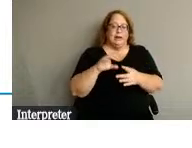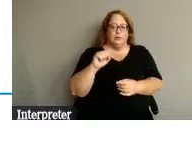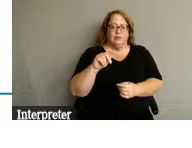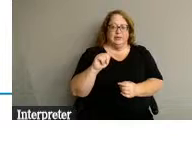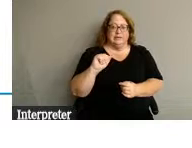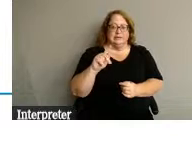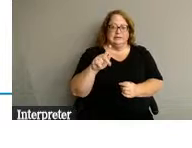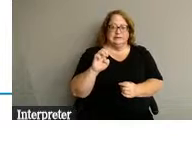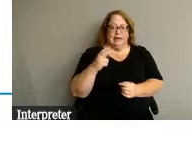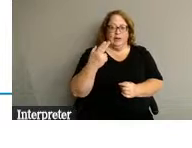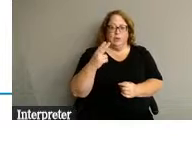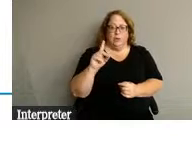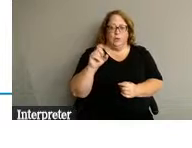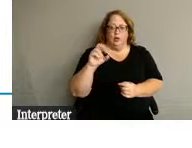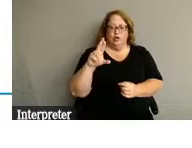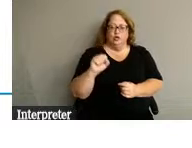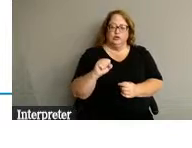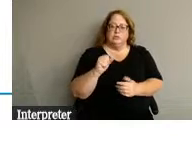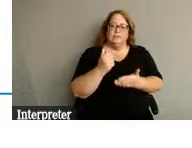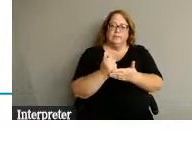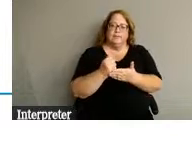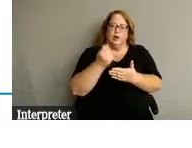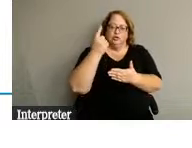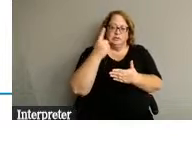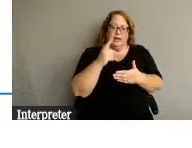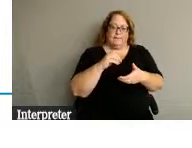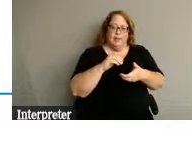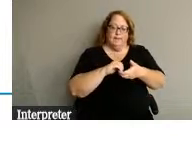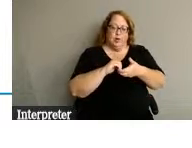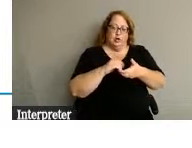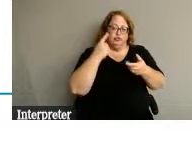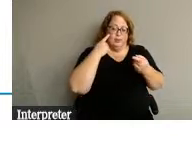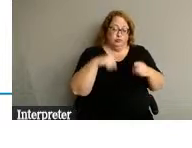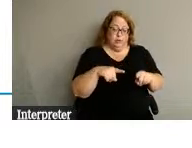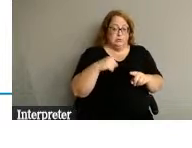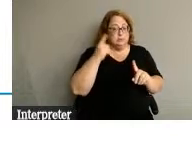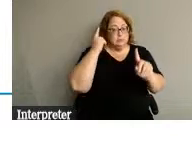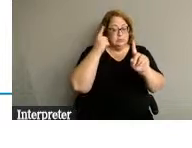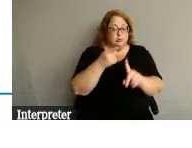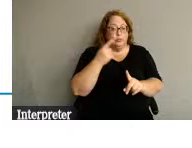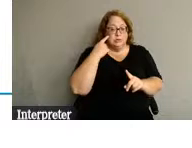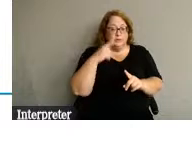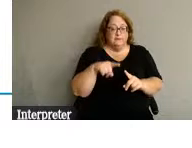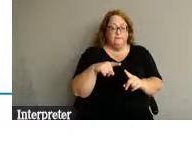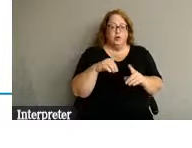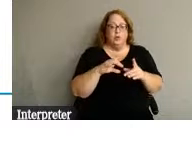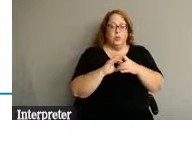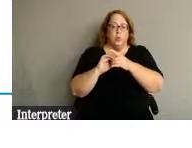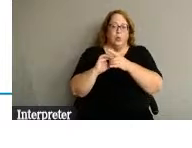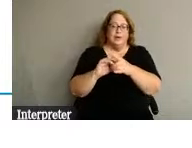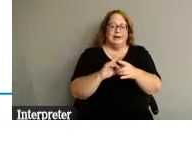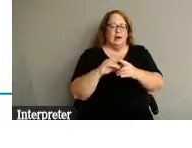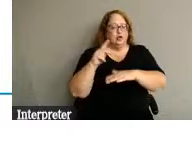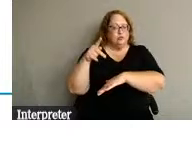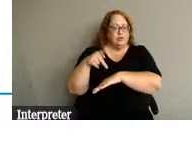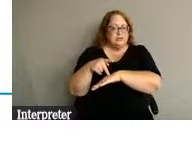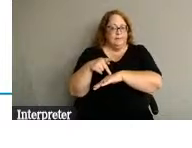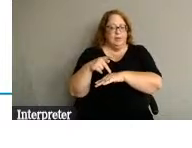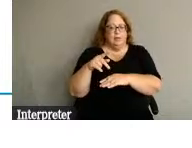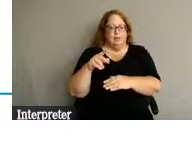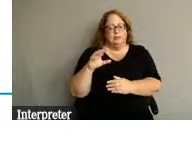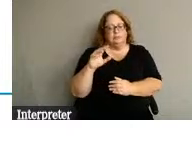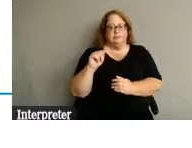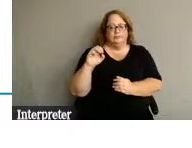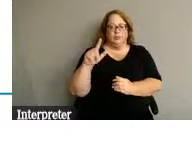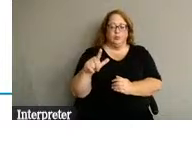and help them to understand the partnership agreement, the purpose of it, the purpose of the coordinator principal collaboration tool,